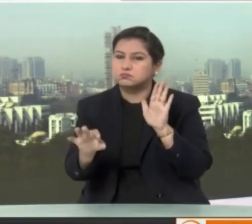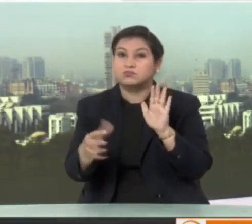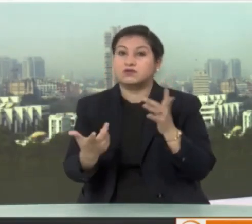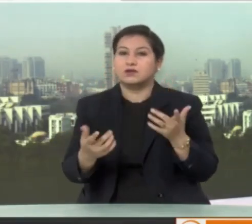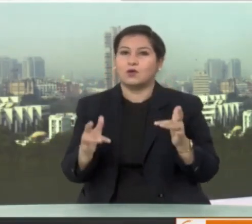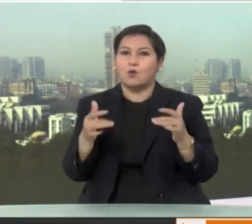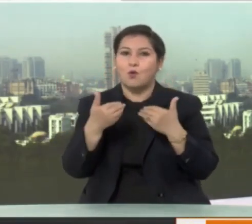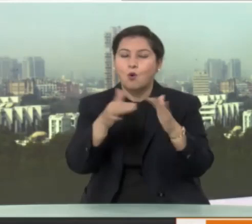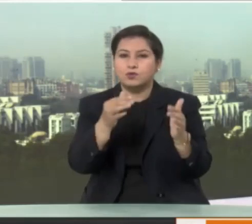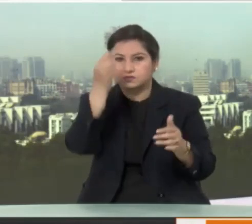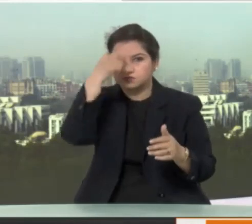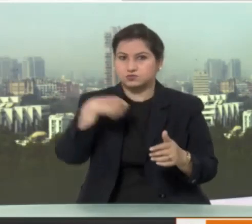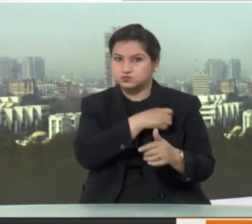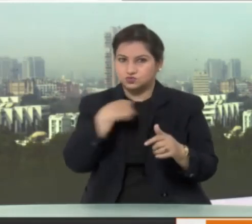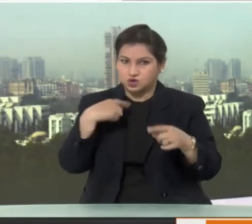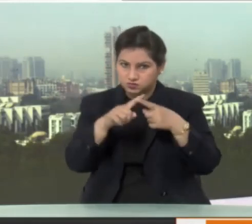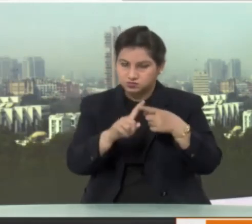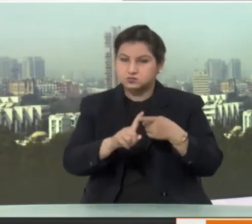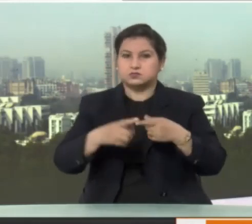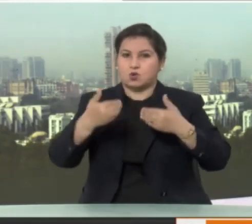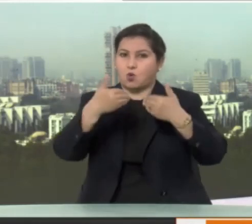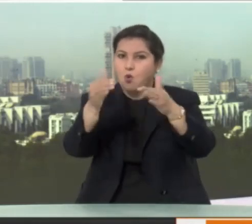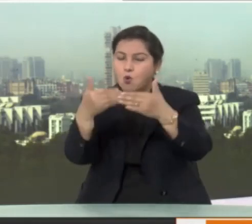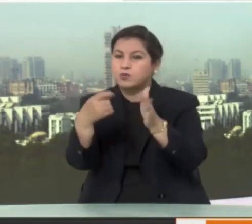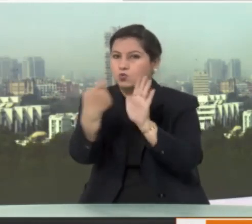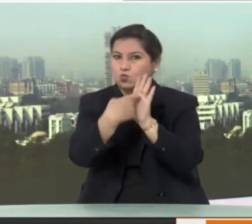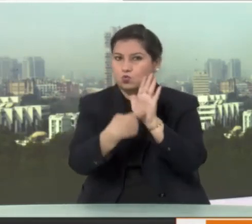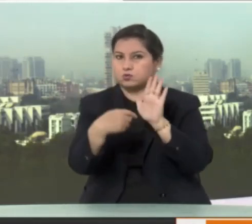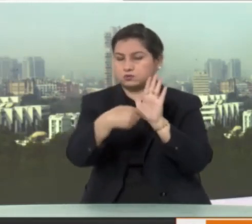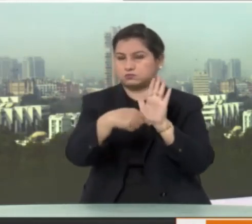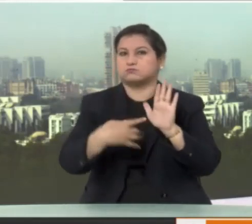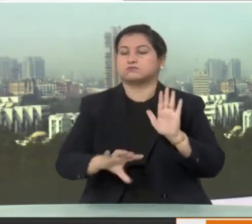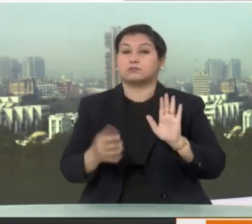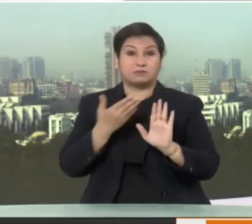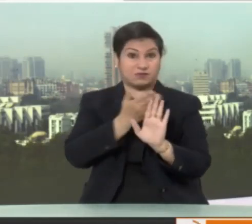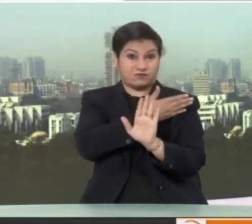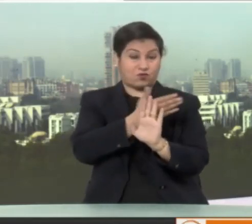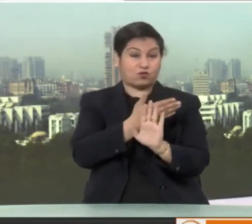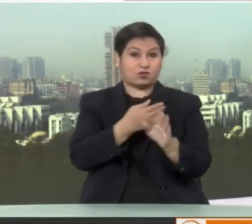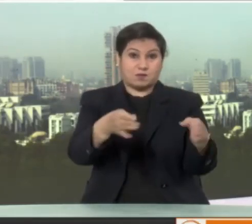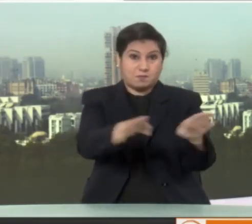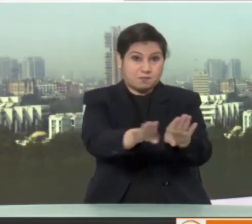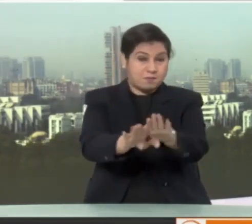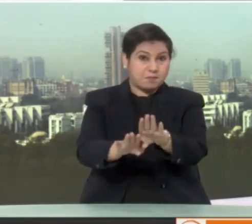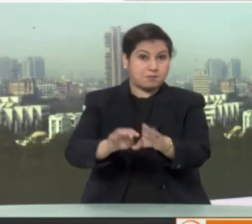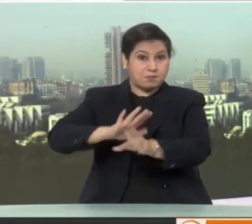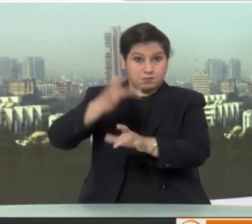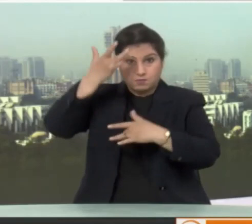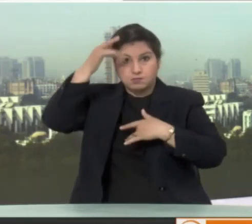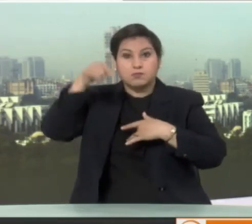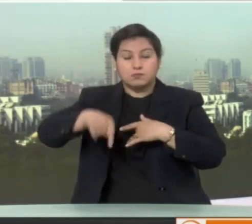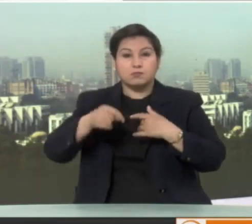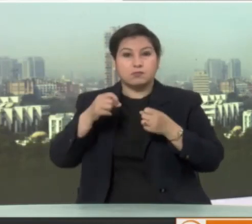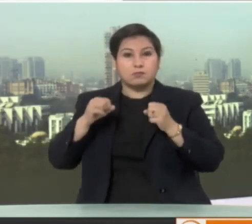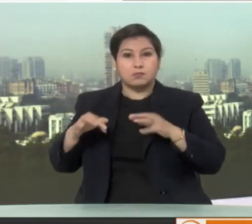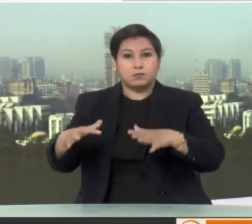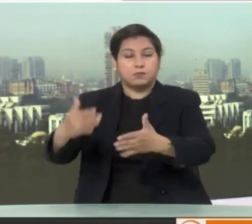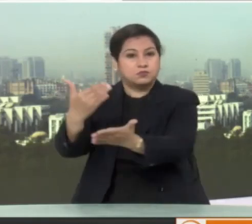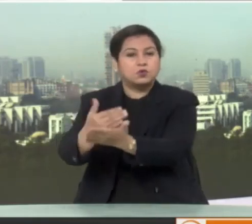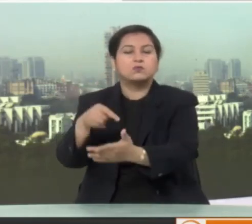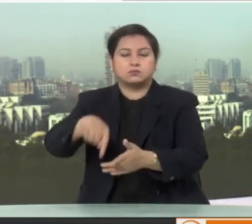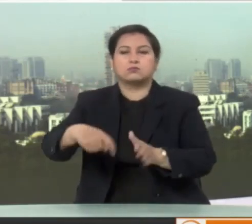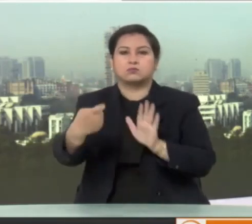of churches, which, like businesses, have been shut due to the lockdown imposed in a bid to combat the spread of